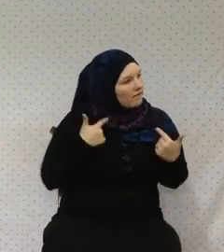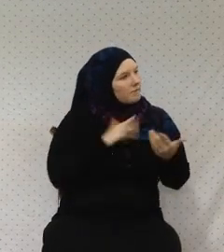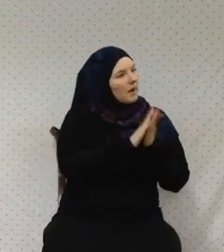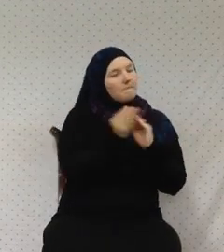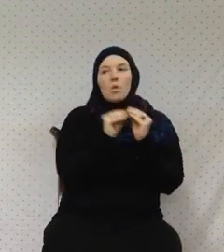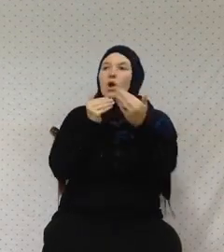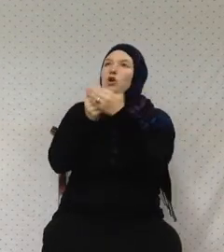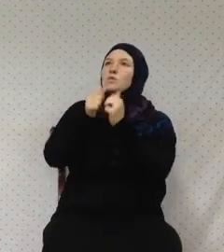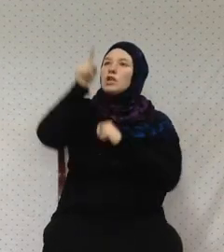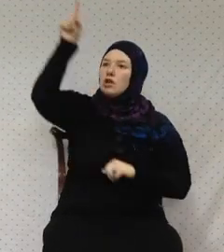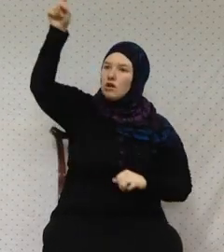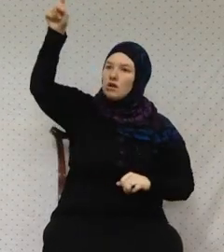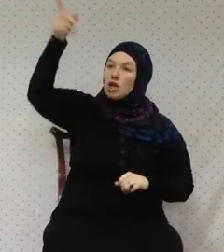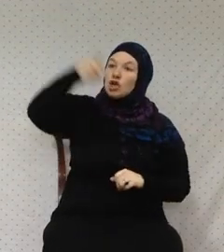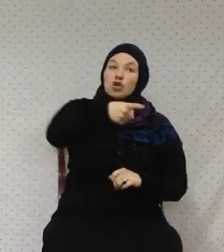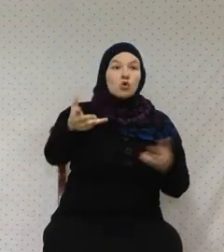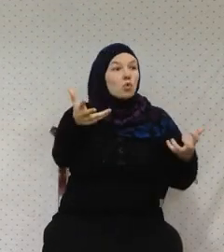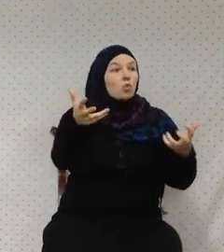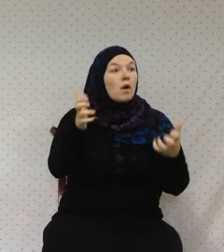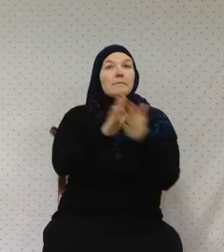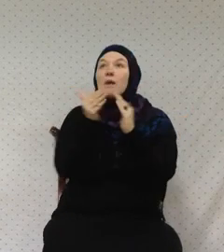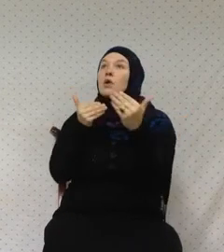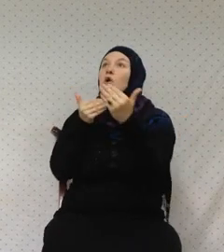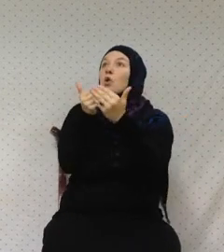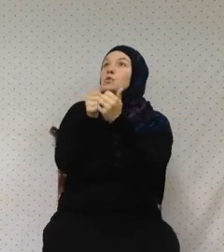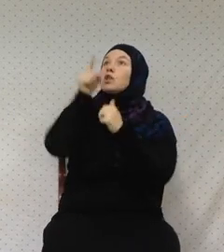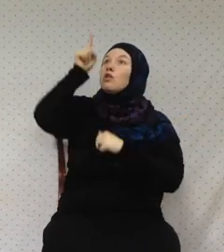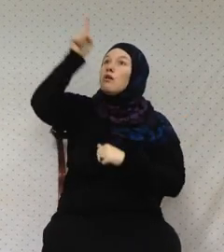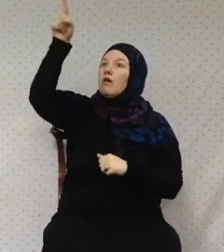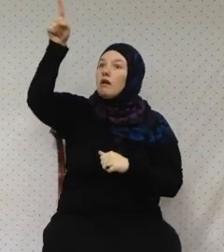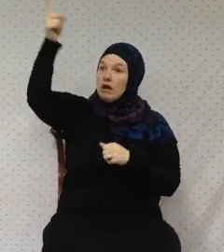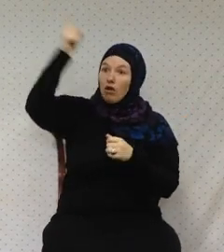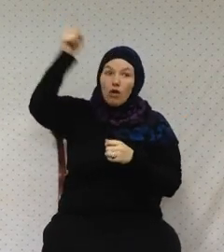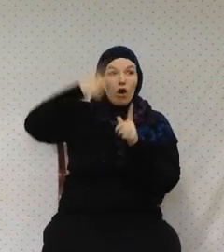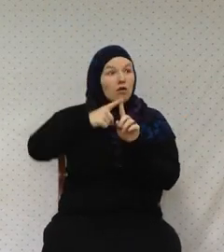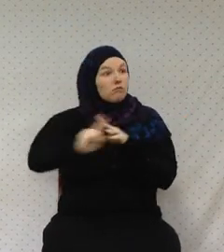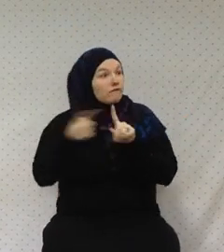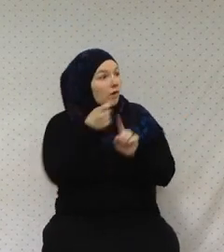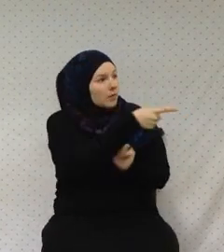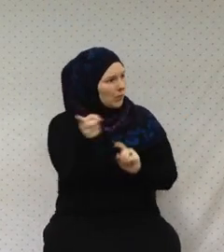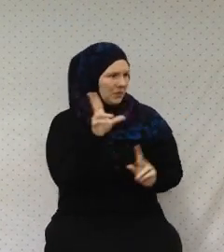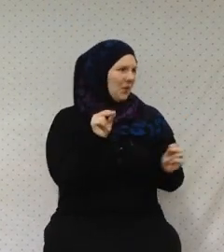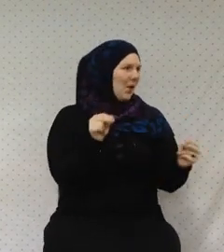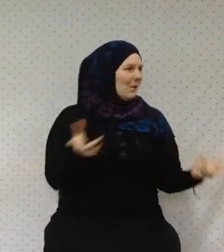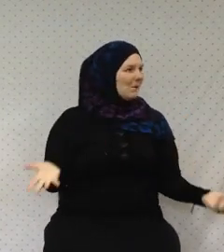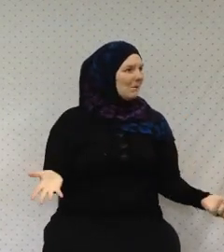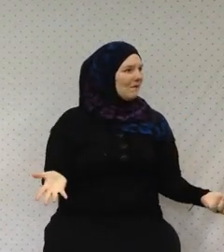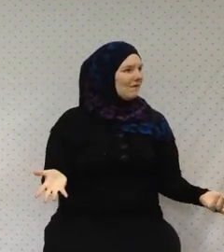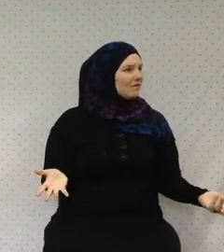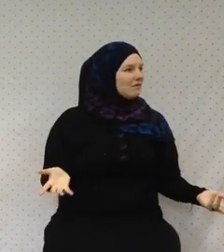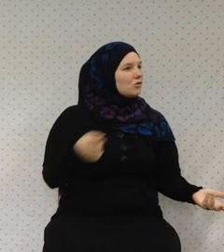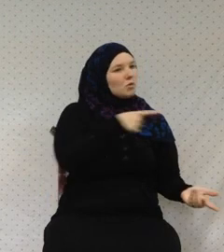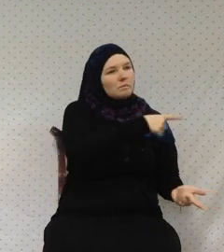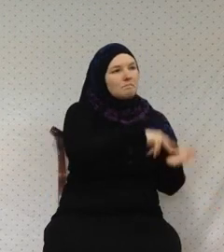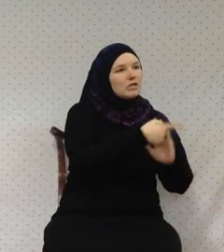you did He flee away from you? Or did He stand to support you? The hadith of the Prophet sallallahu